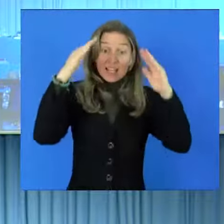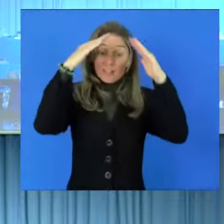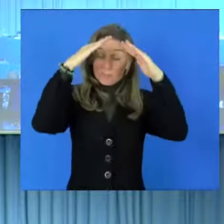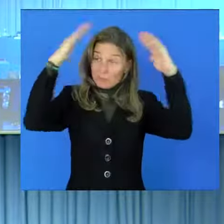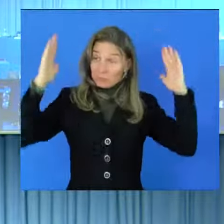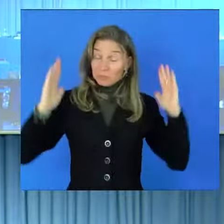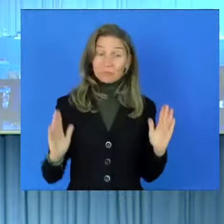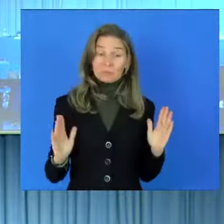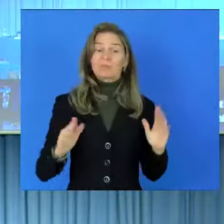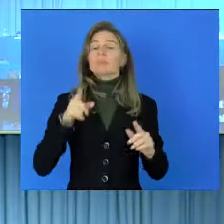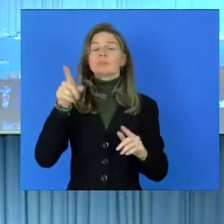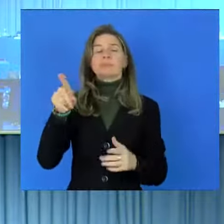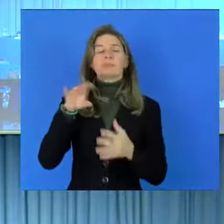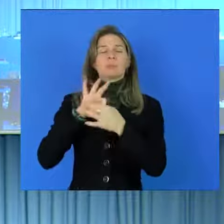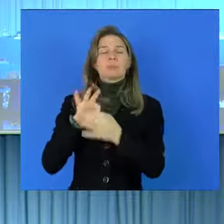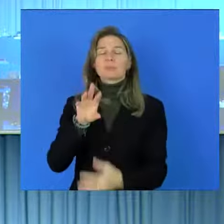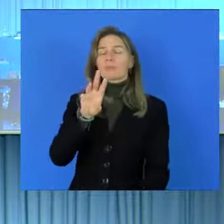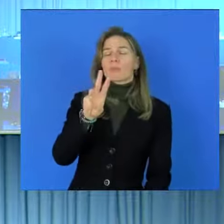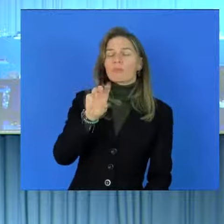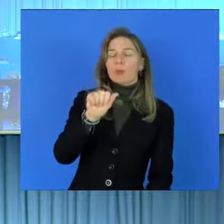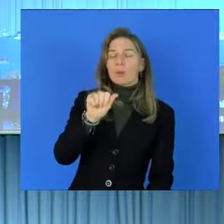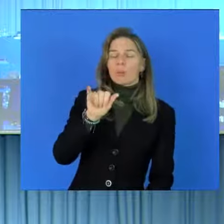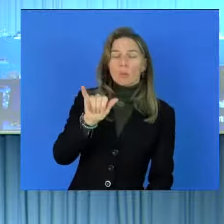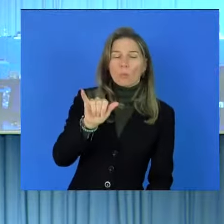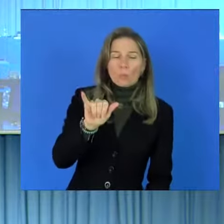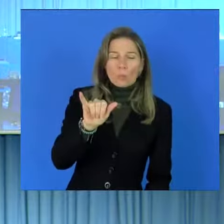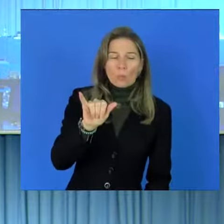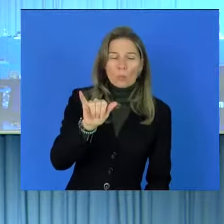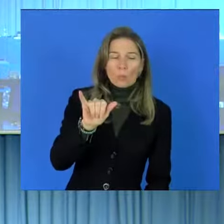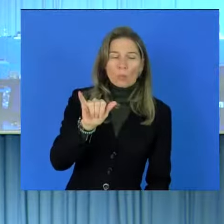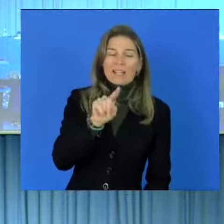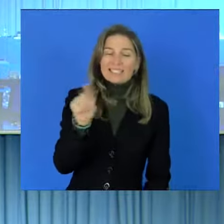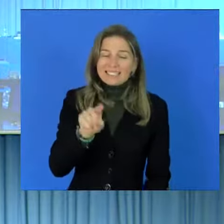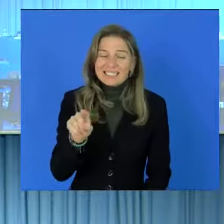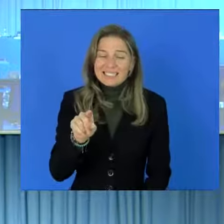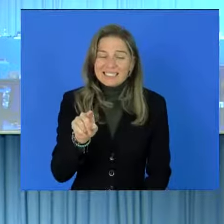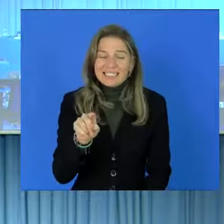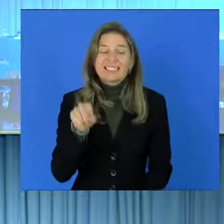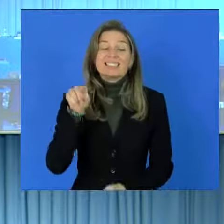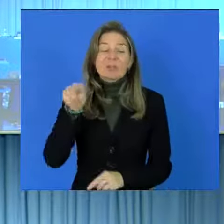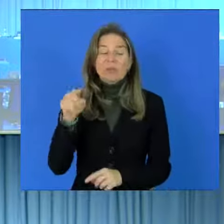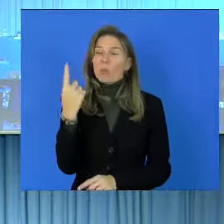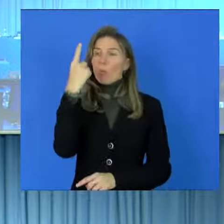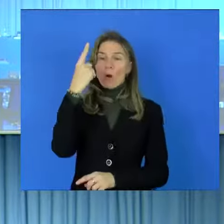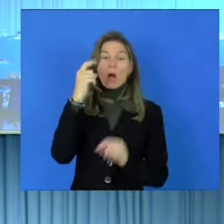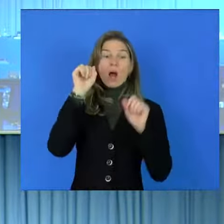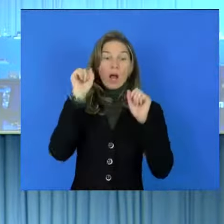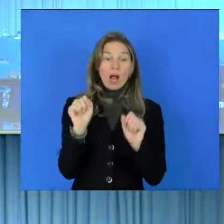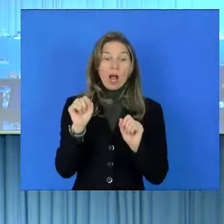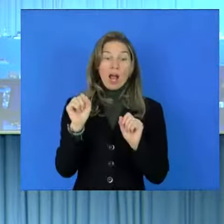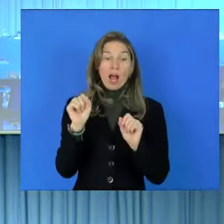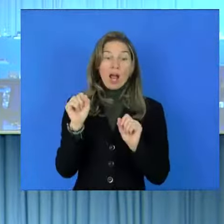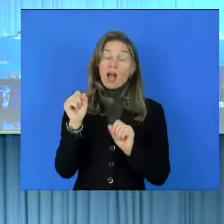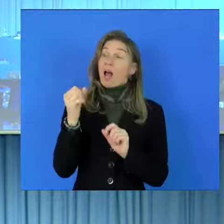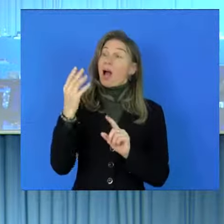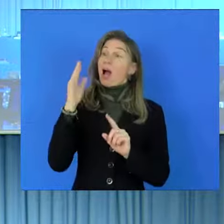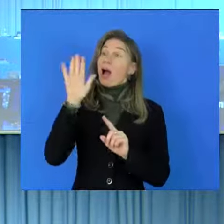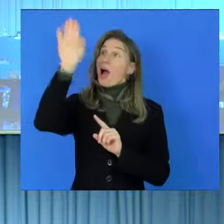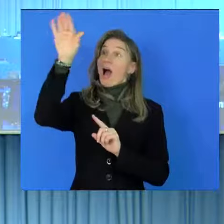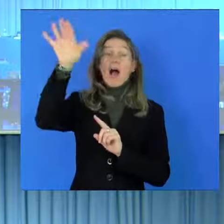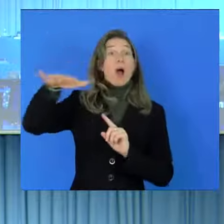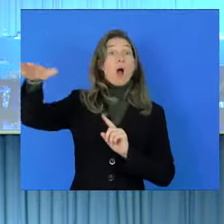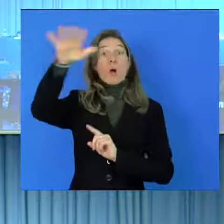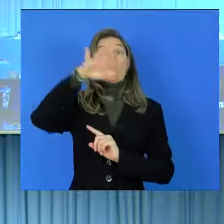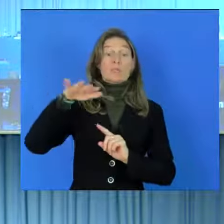and that's the world's only navigation app that guides you both indoors and outdoors. And it claims to be accurate to 1 meter with